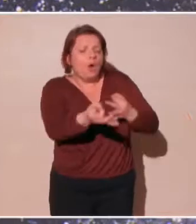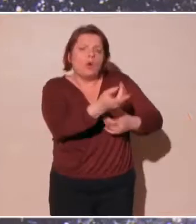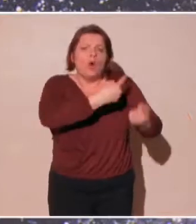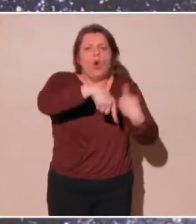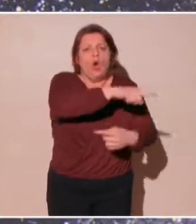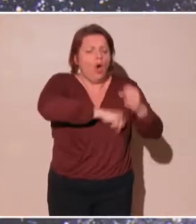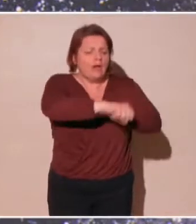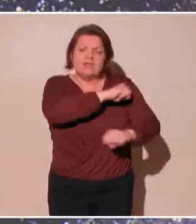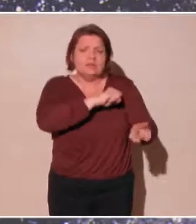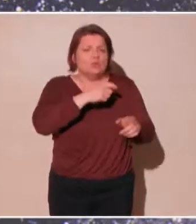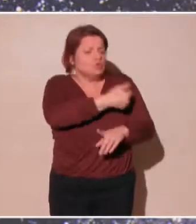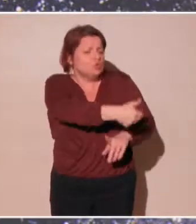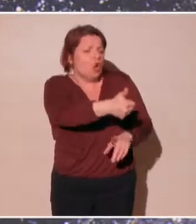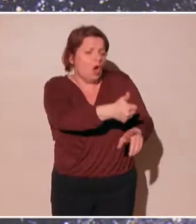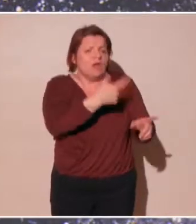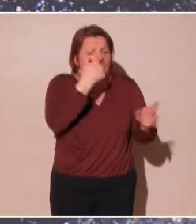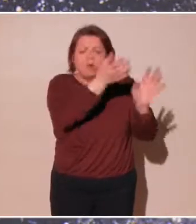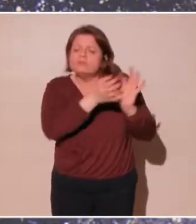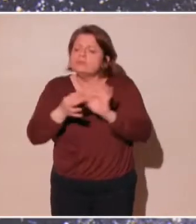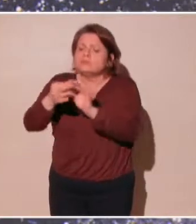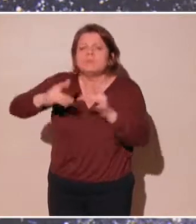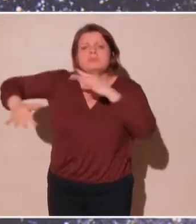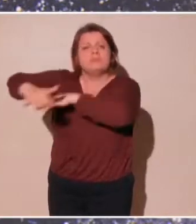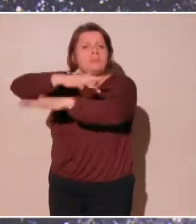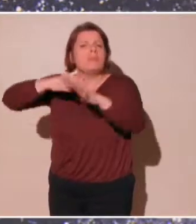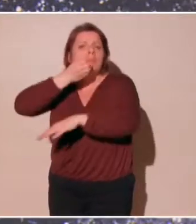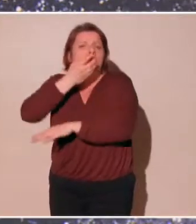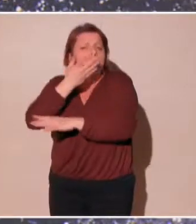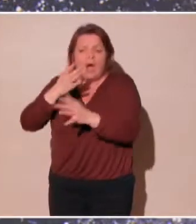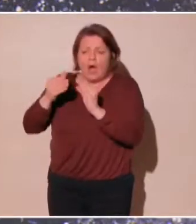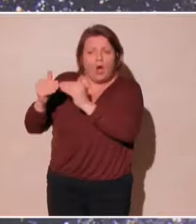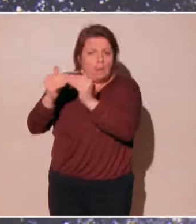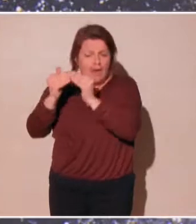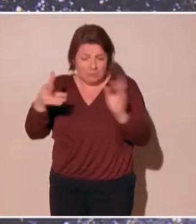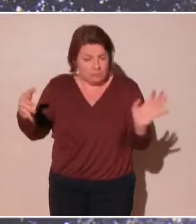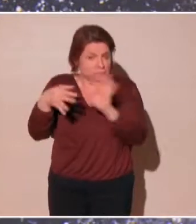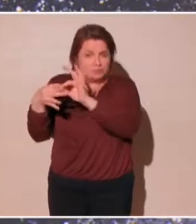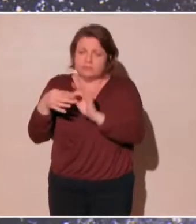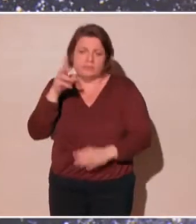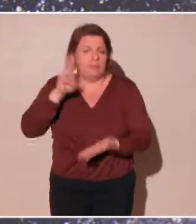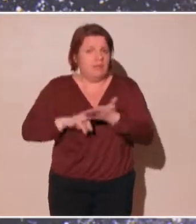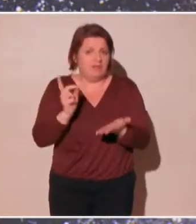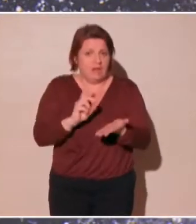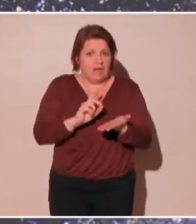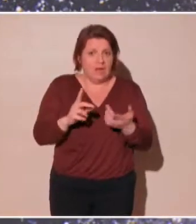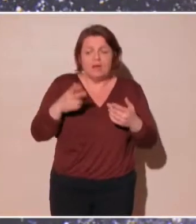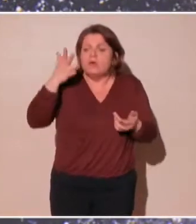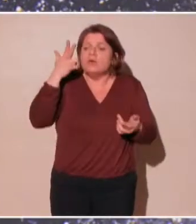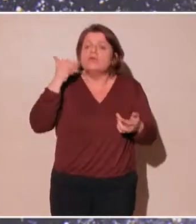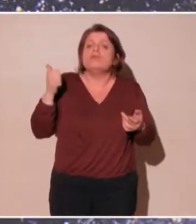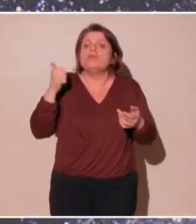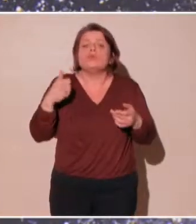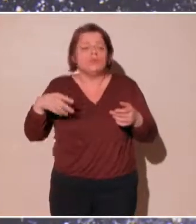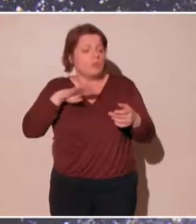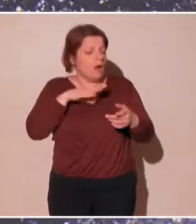therefore will match general well-beings and values. That is not true. And we live in a world where there are